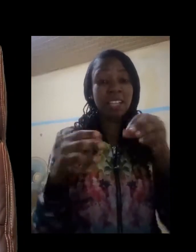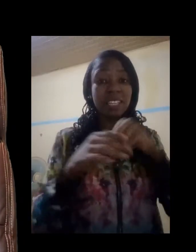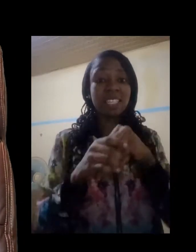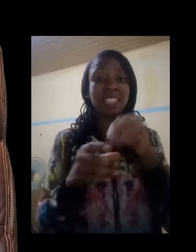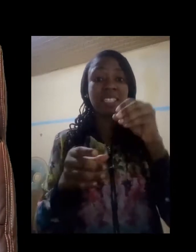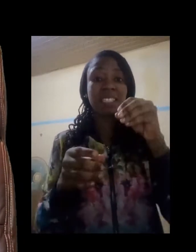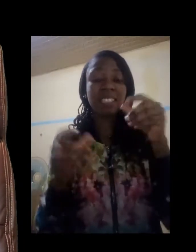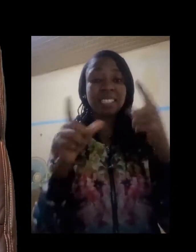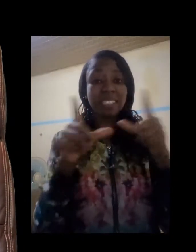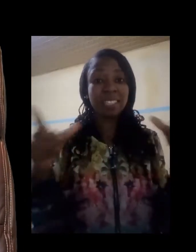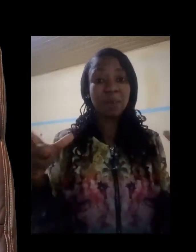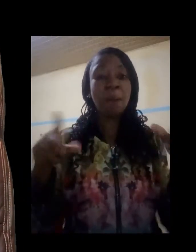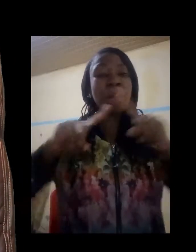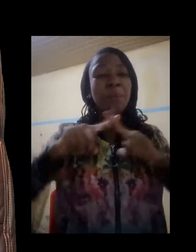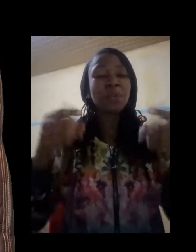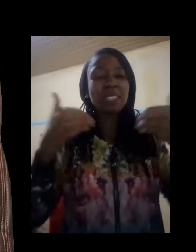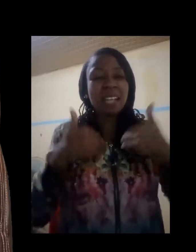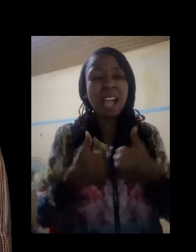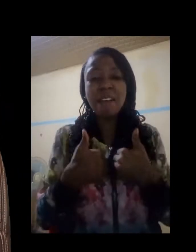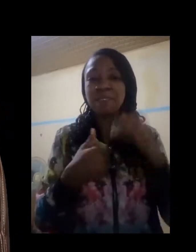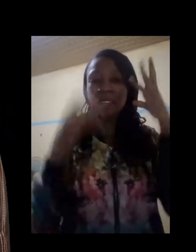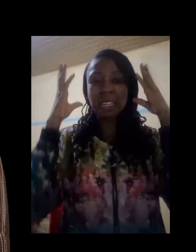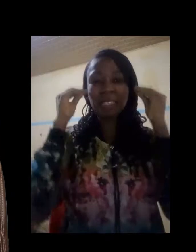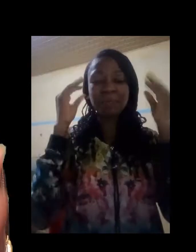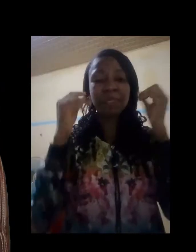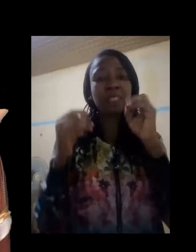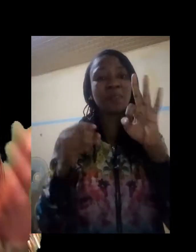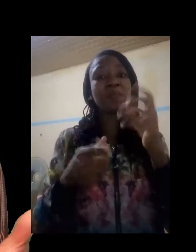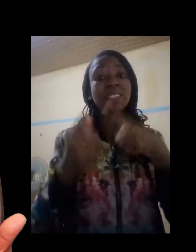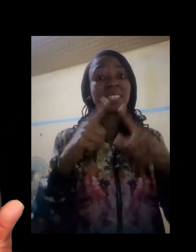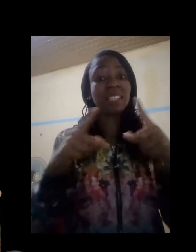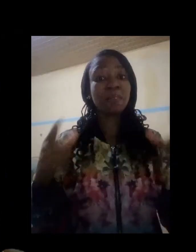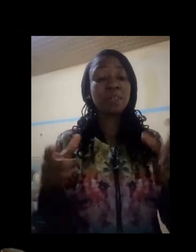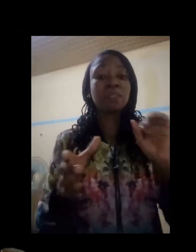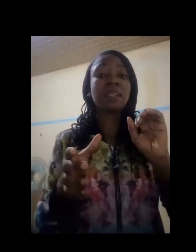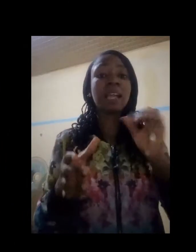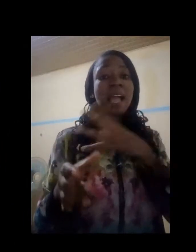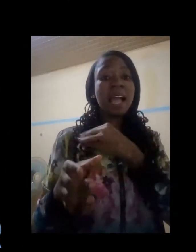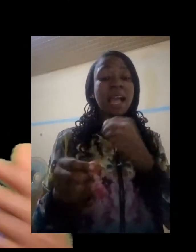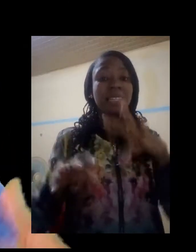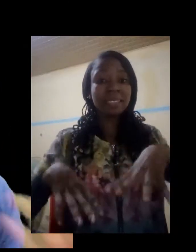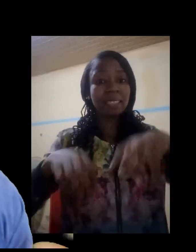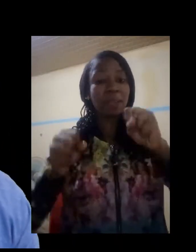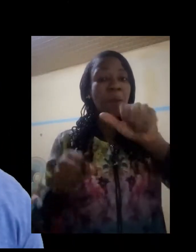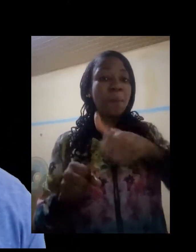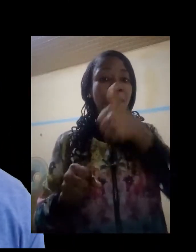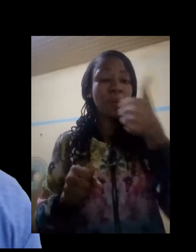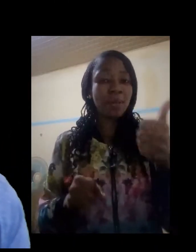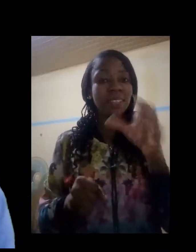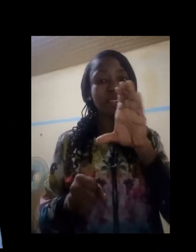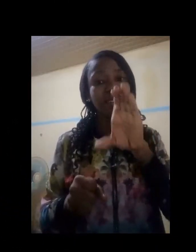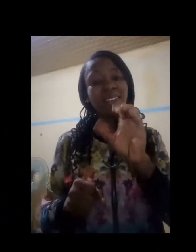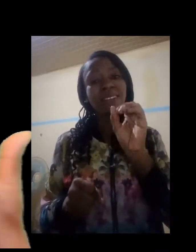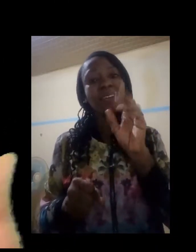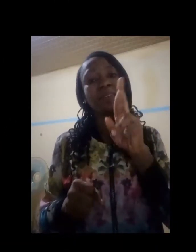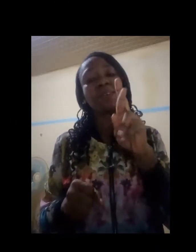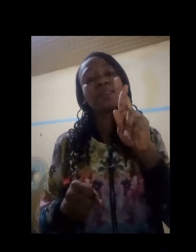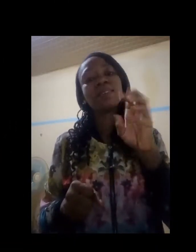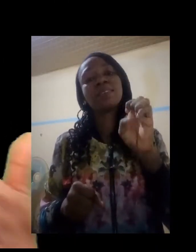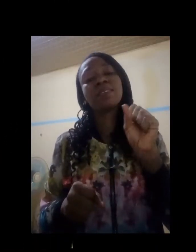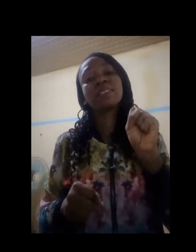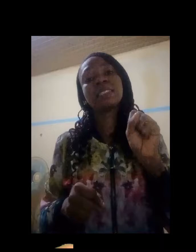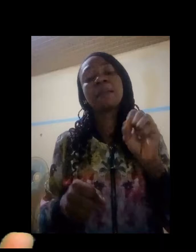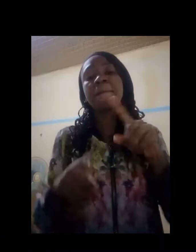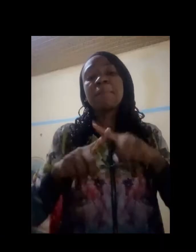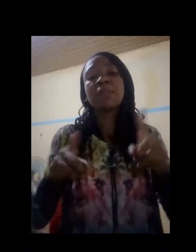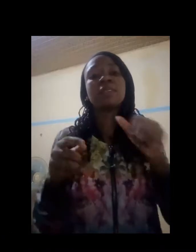in sign language interpreting and may have taken other courses, but they are not necessarily